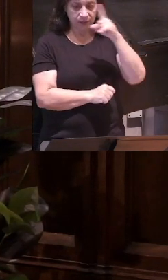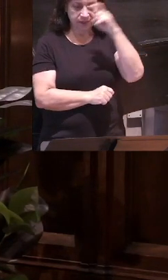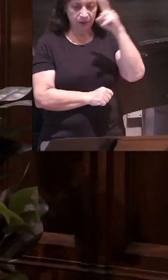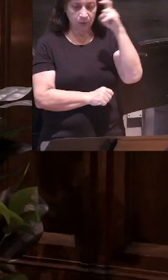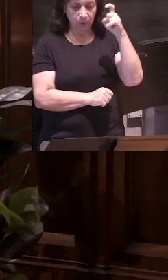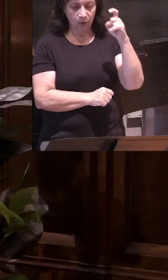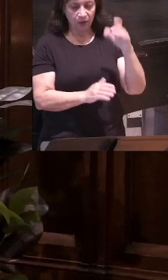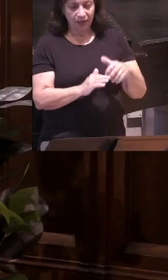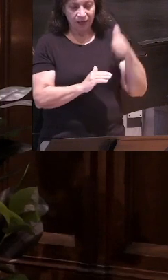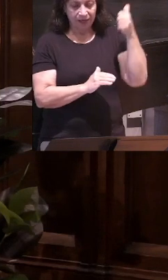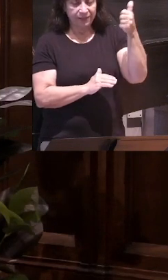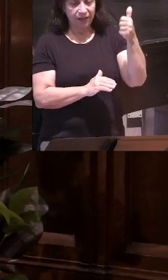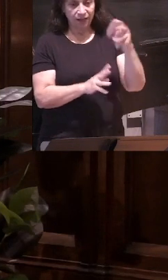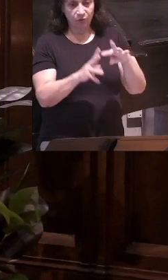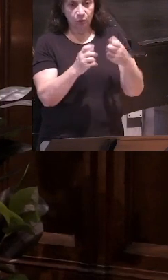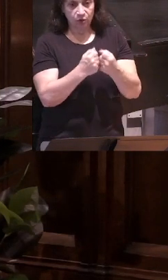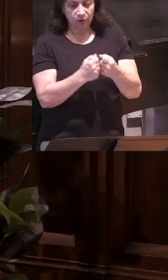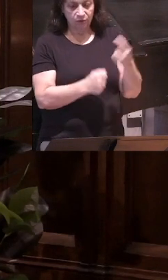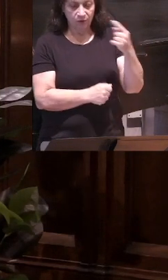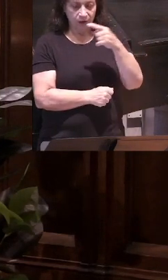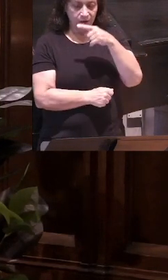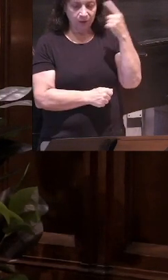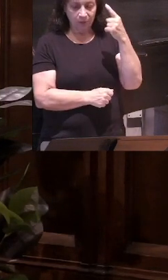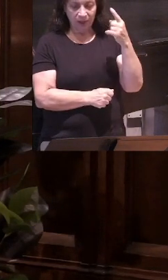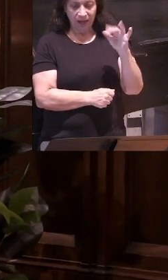workshop, Black Economic Forum.